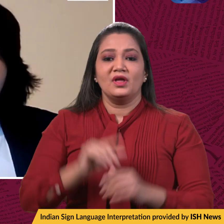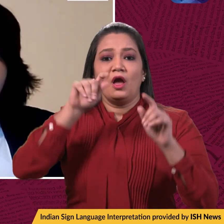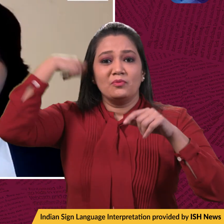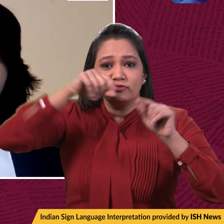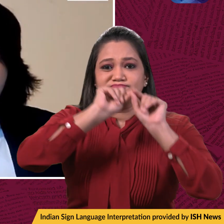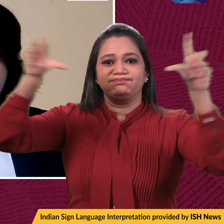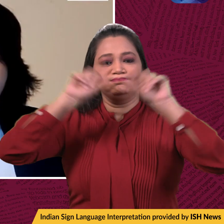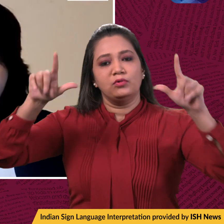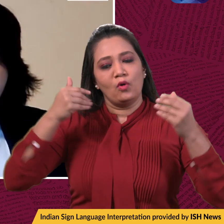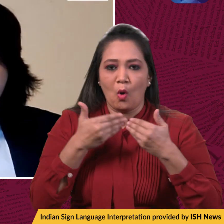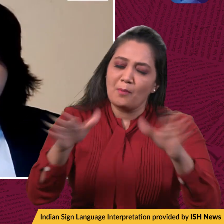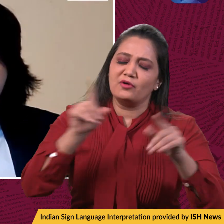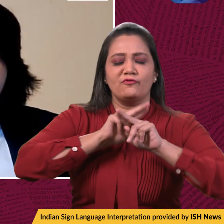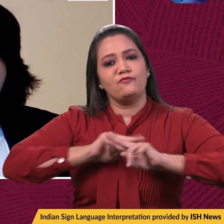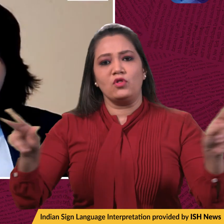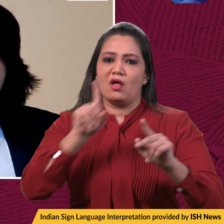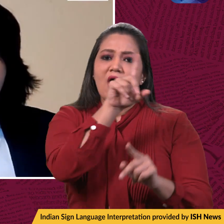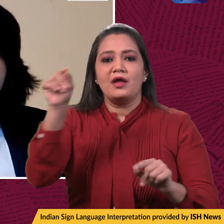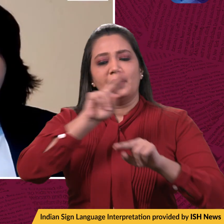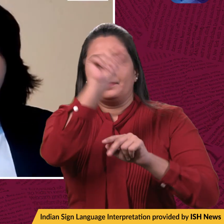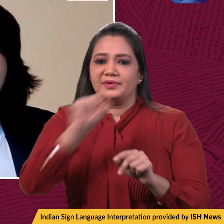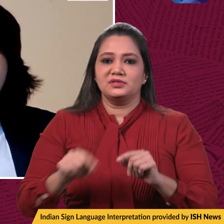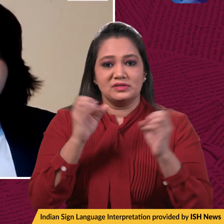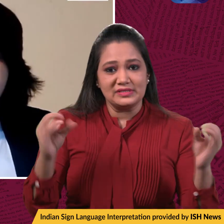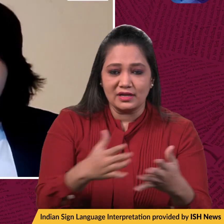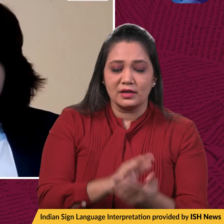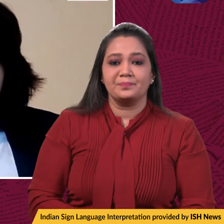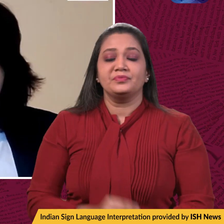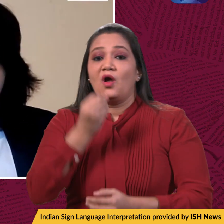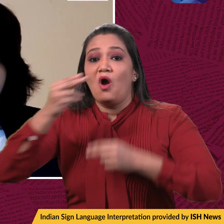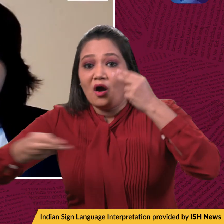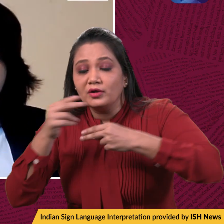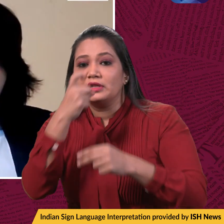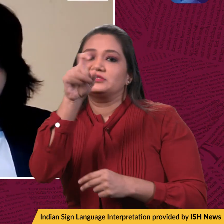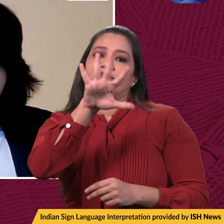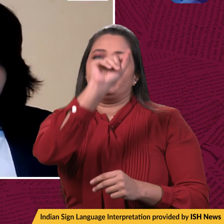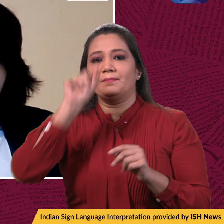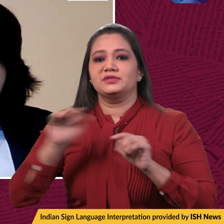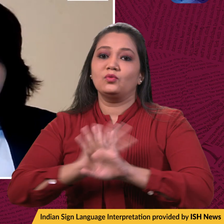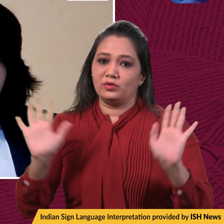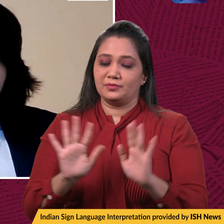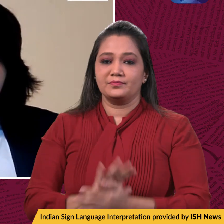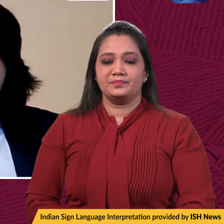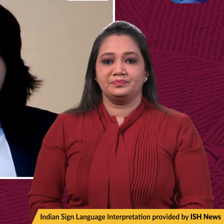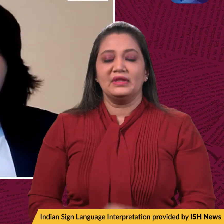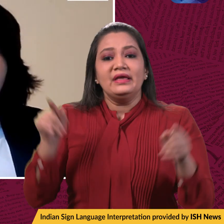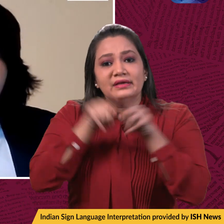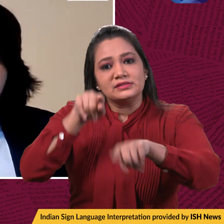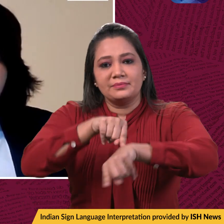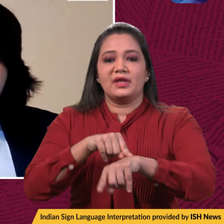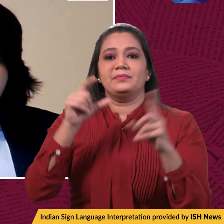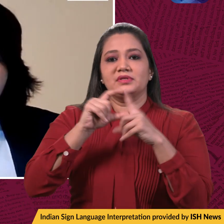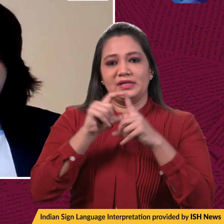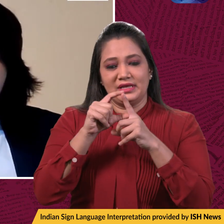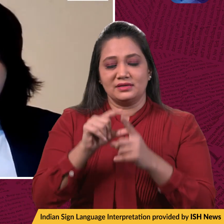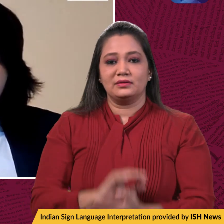can also operate with 100% capacity and restaurants with 75% capacity. Now, a similar move coming in from